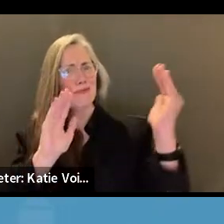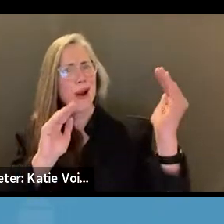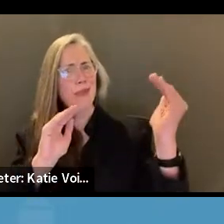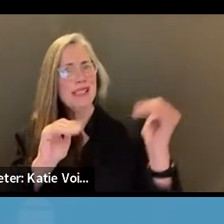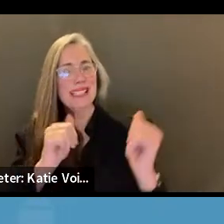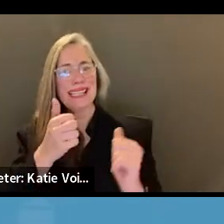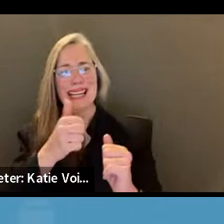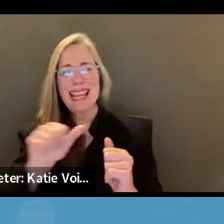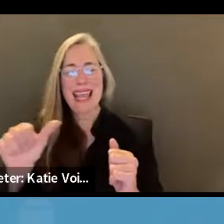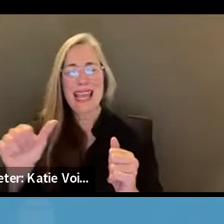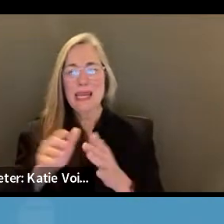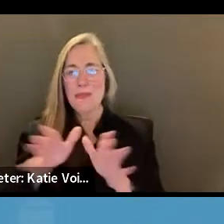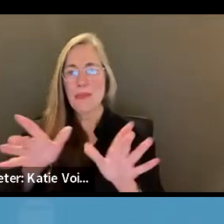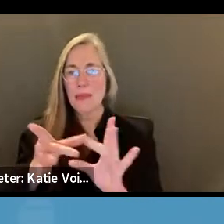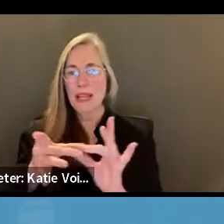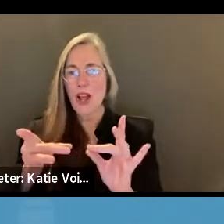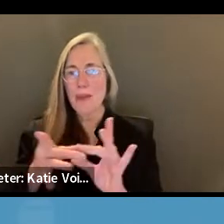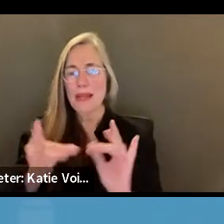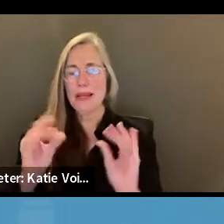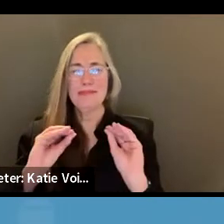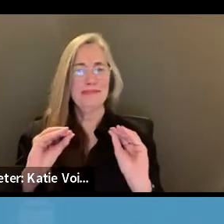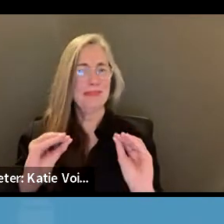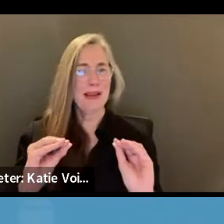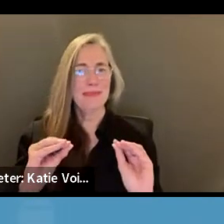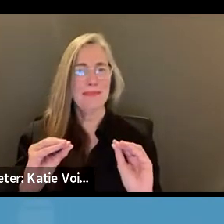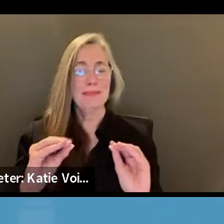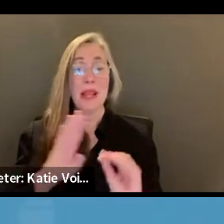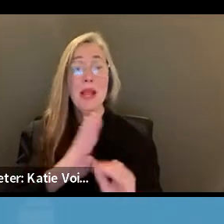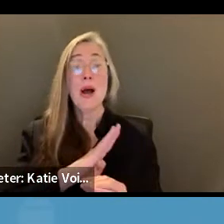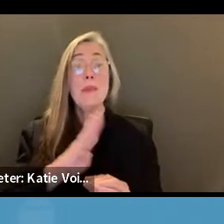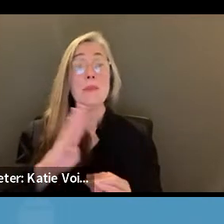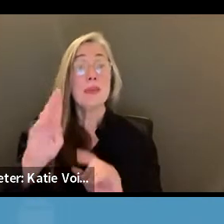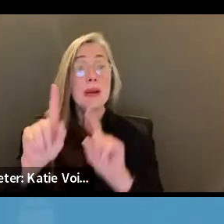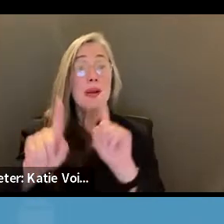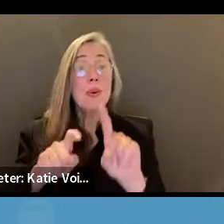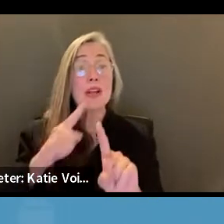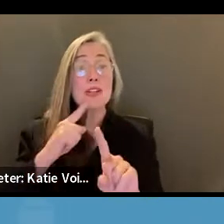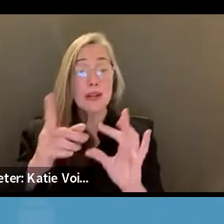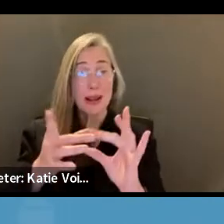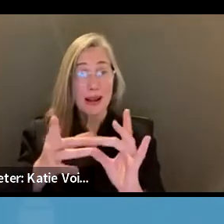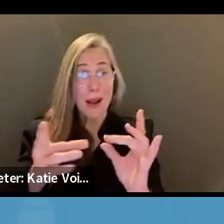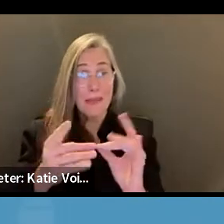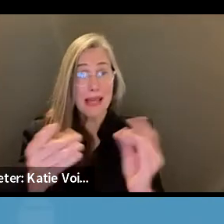No public comment. Thank you. Board members, questions or comments?